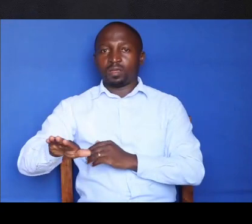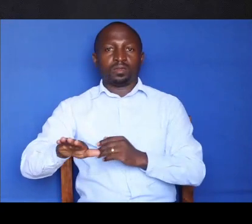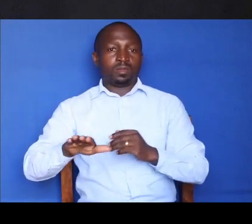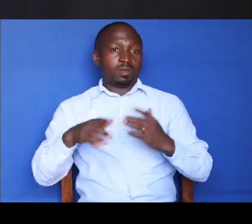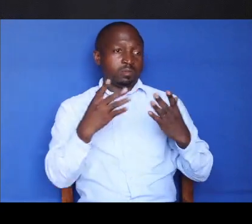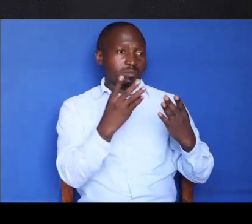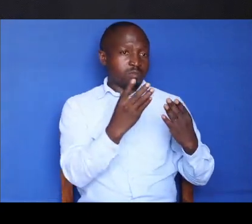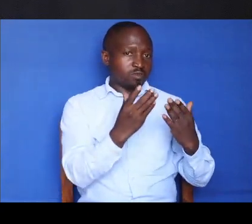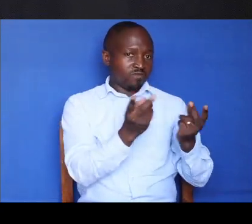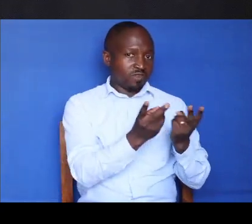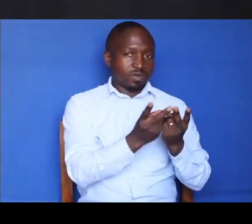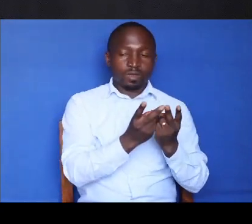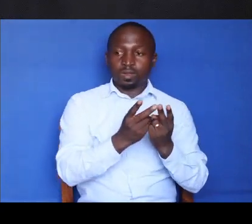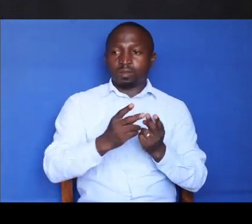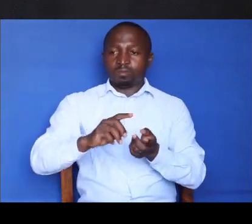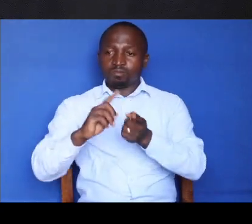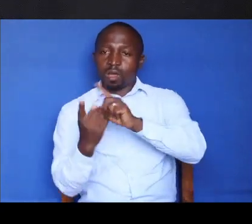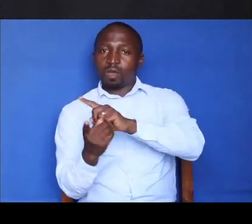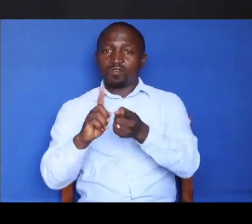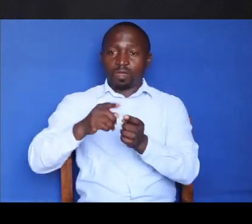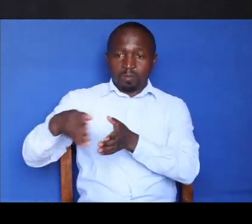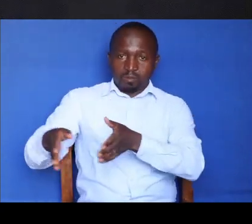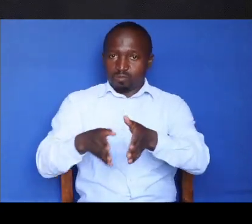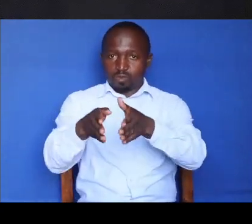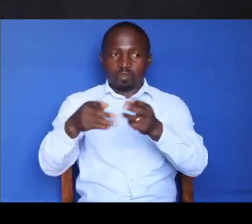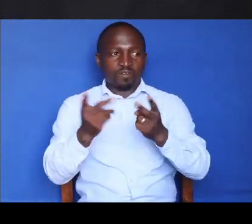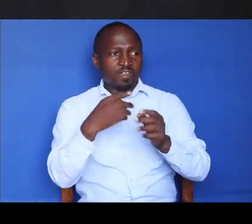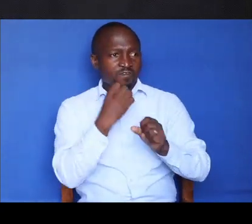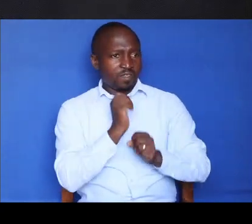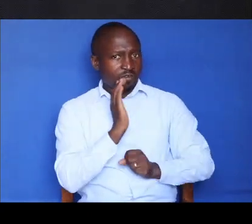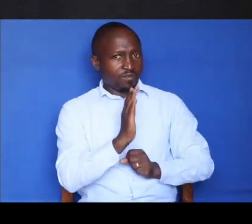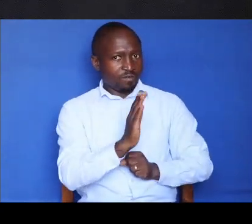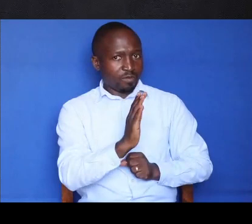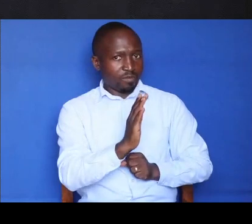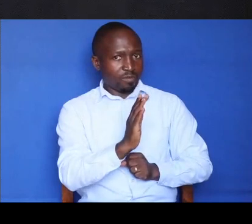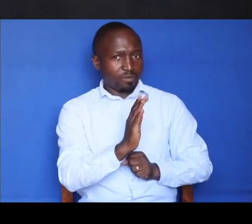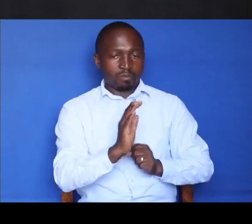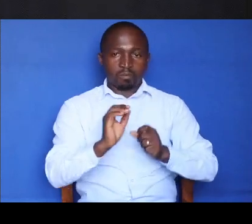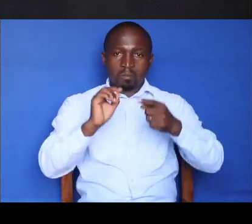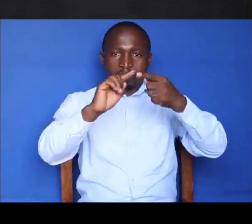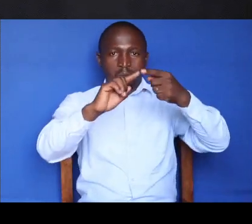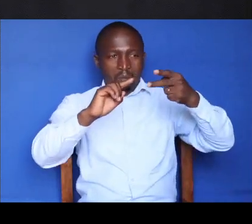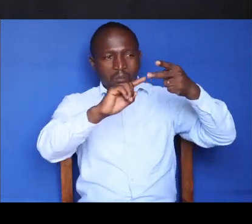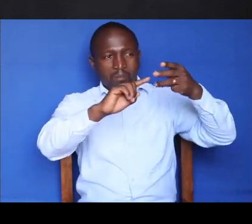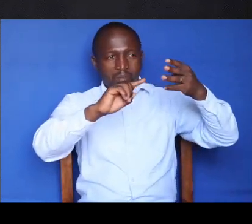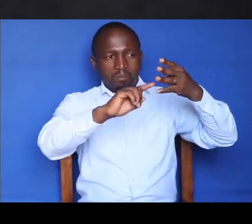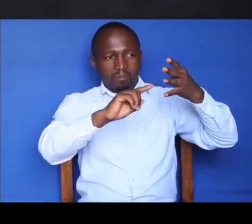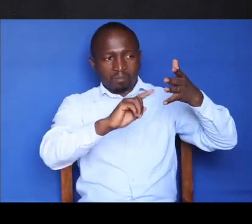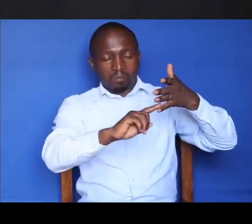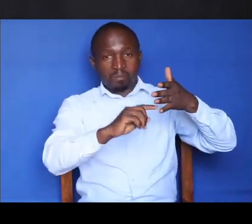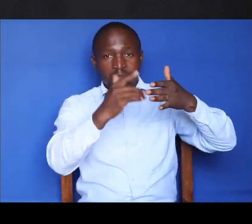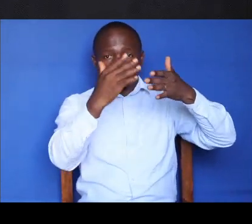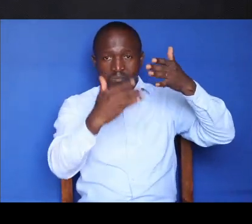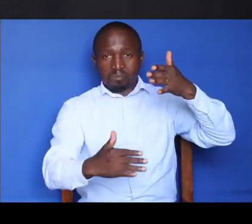the valley relatively to river rejuvenation. Make similar mode with unique point,